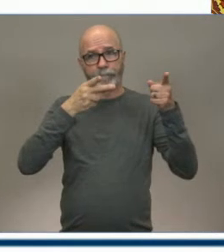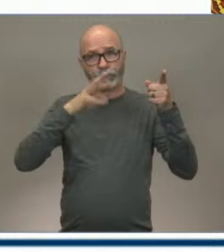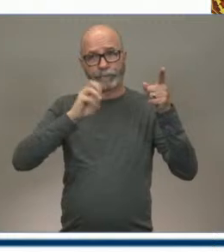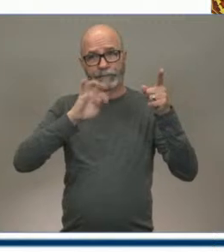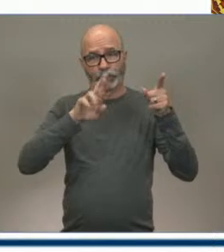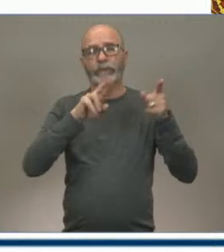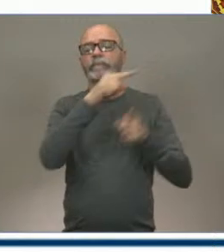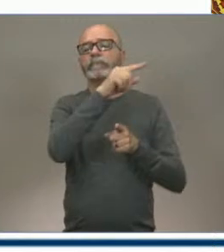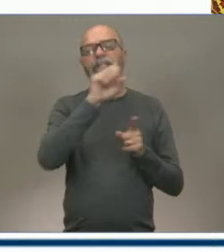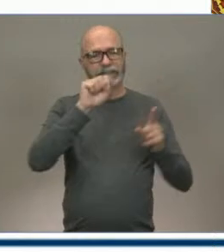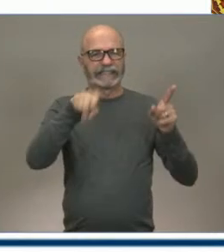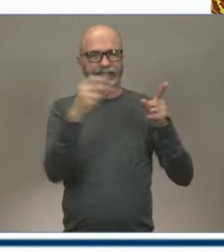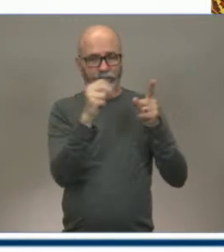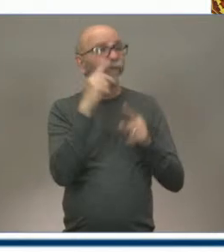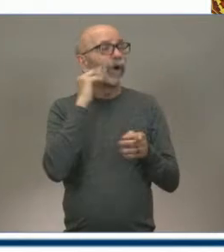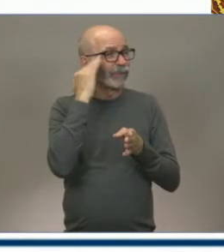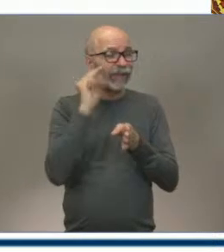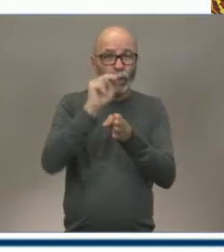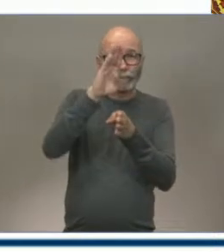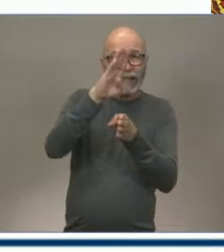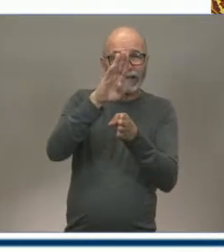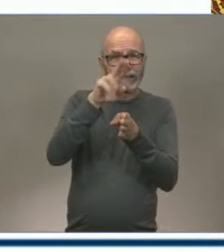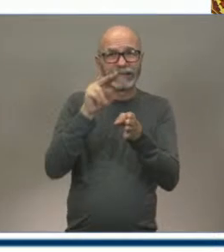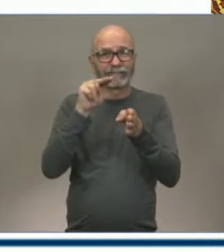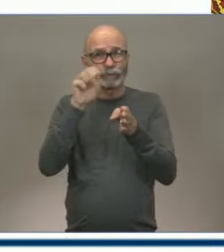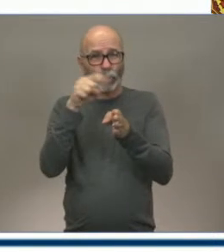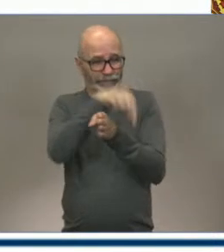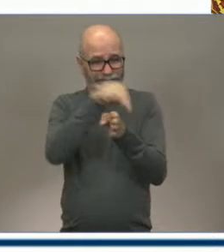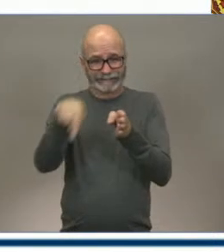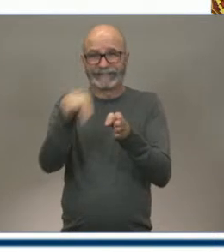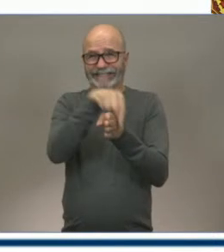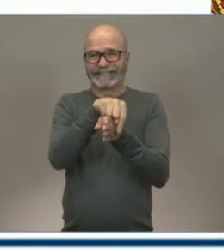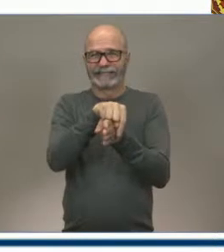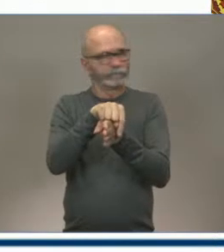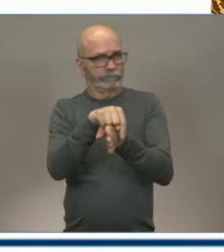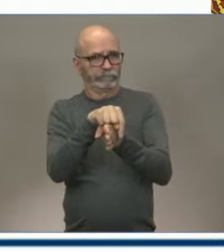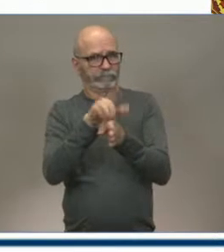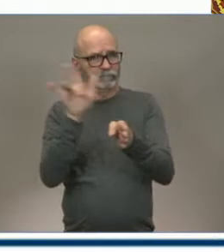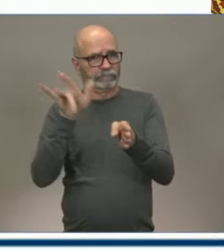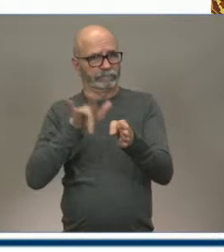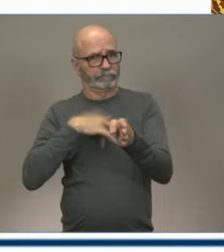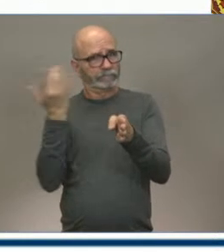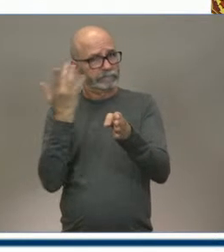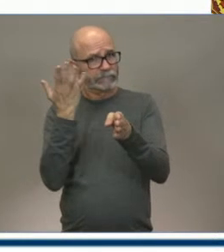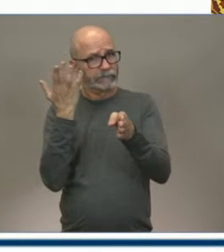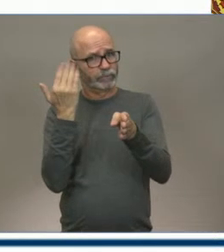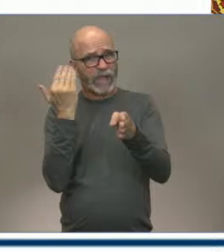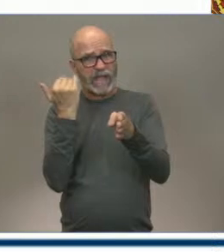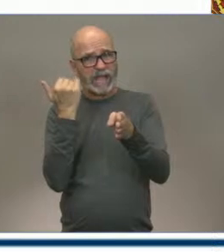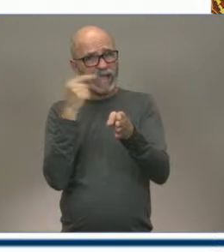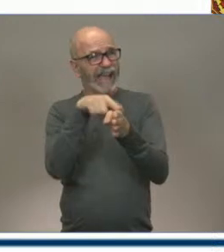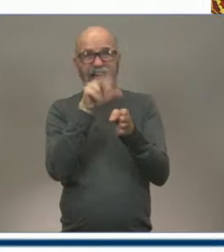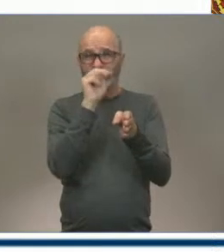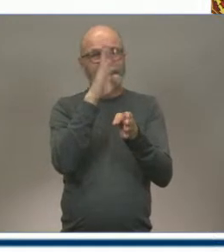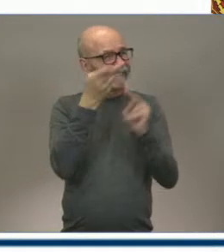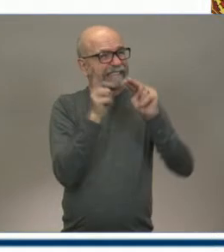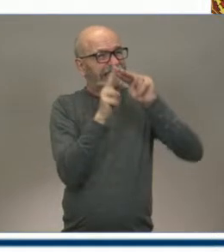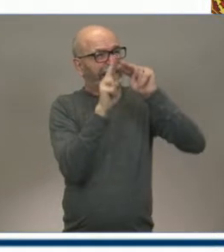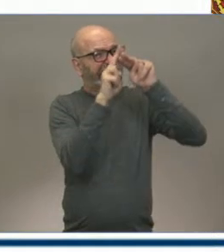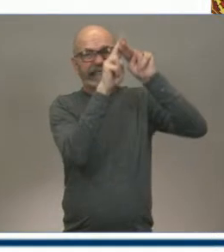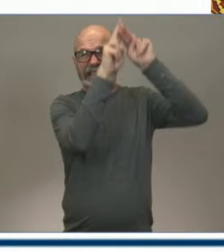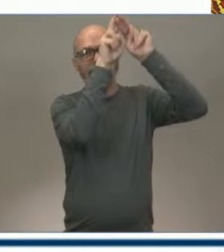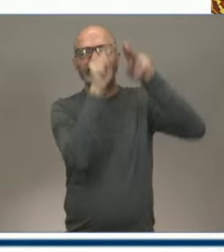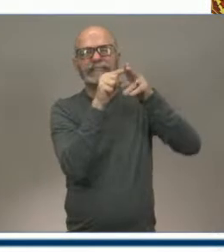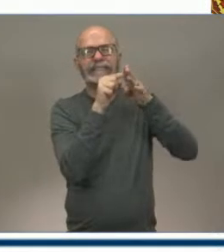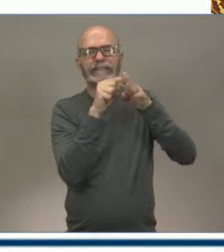wondering why this decision is being made now in reaction to the spike in cases in New Brunswick and not back in November when the provinces announced they were leaving the